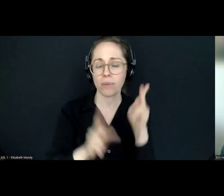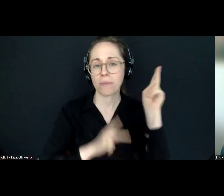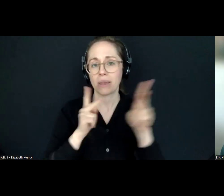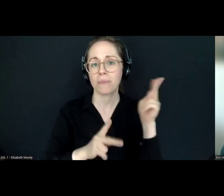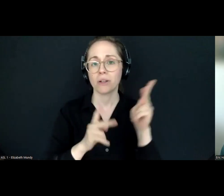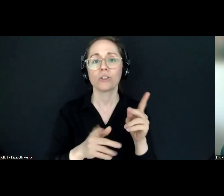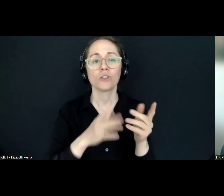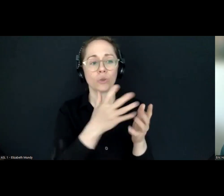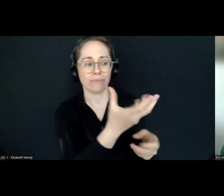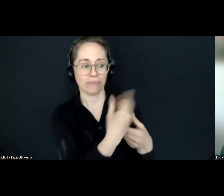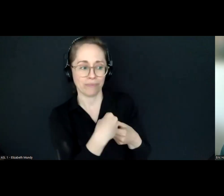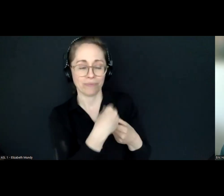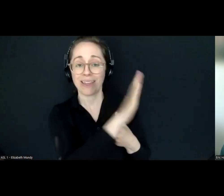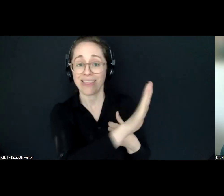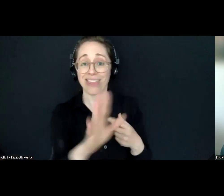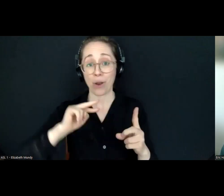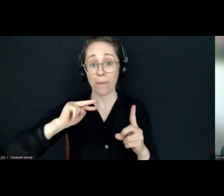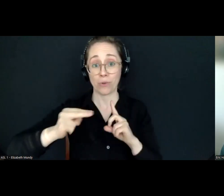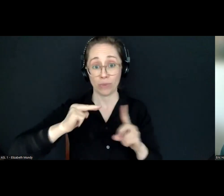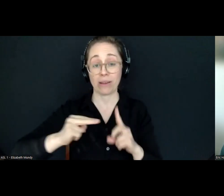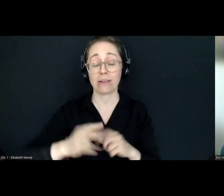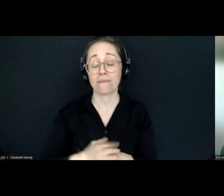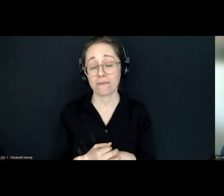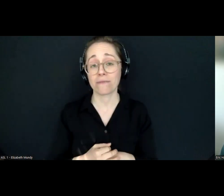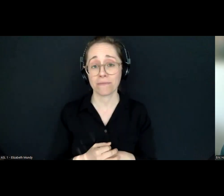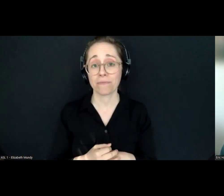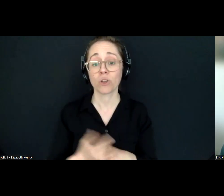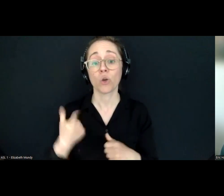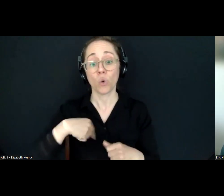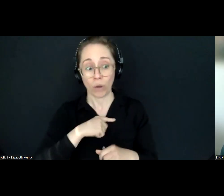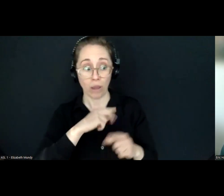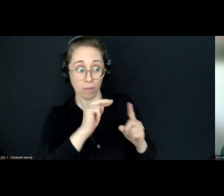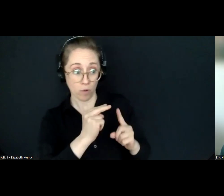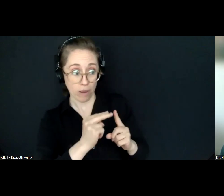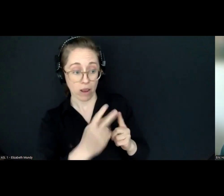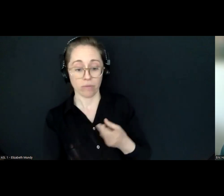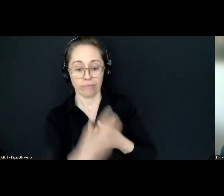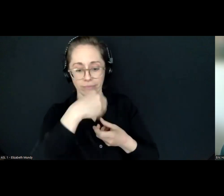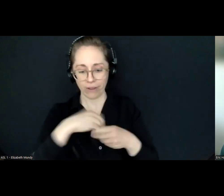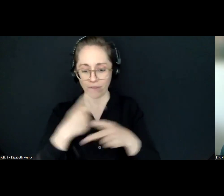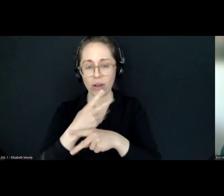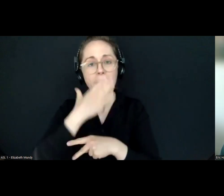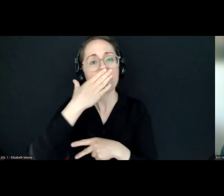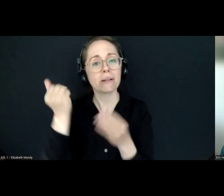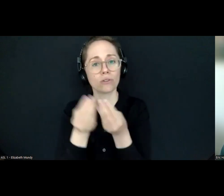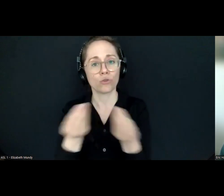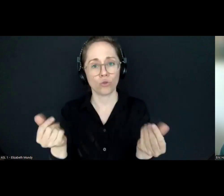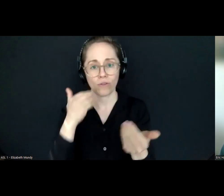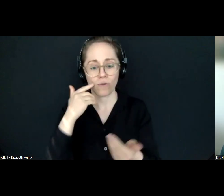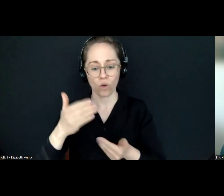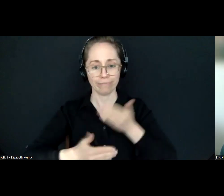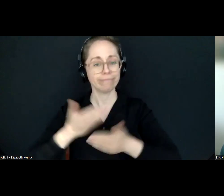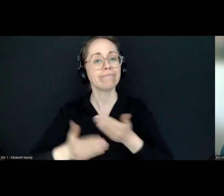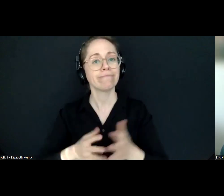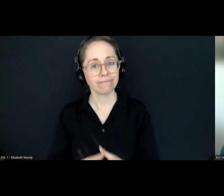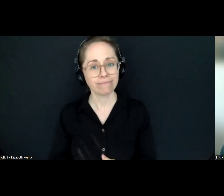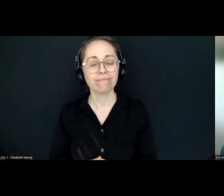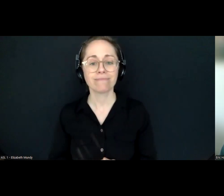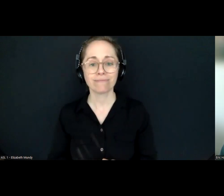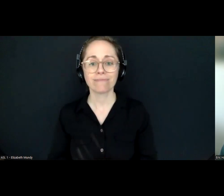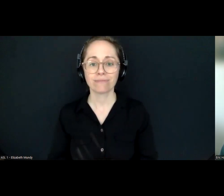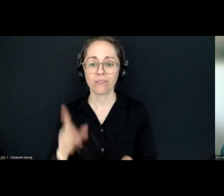their perspectives, so that we can come up with the best solutions to move forward to help out